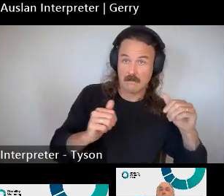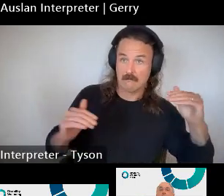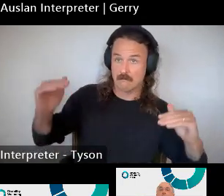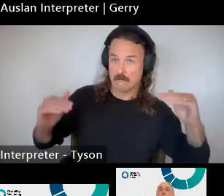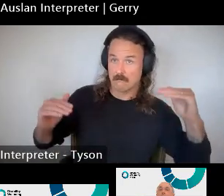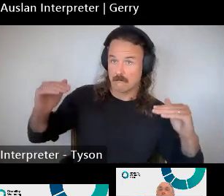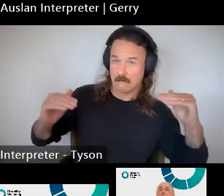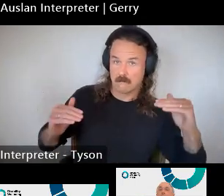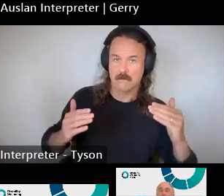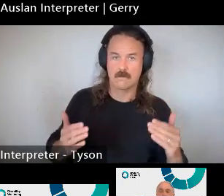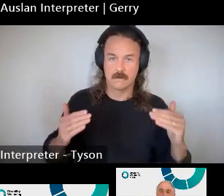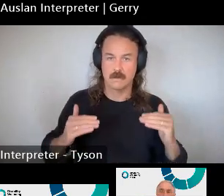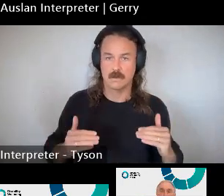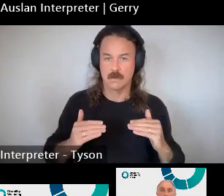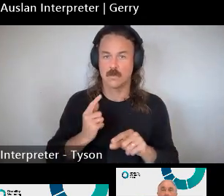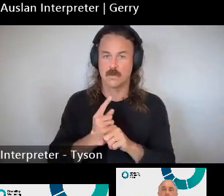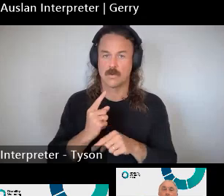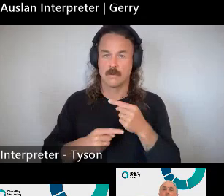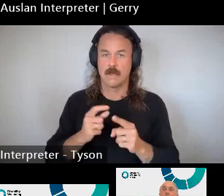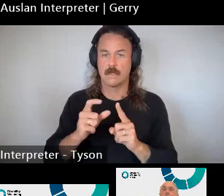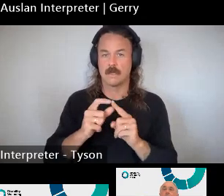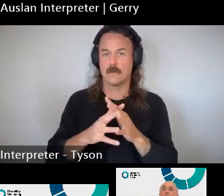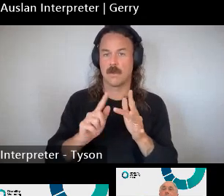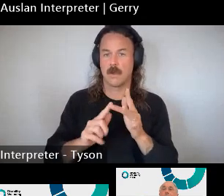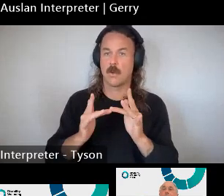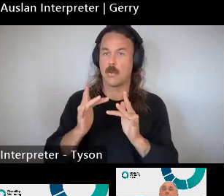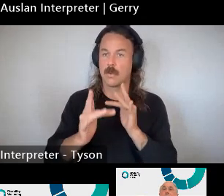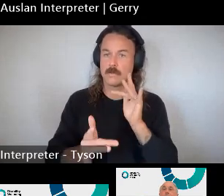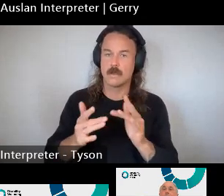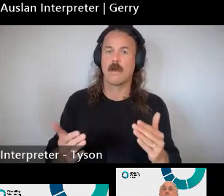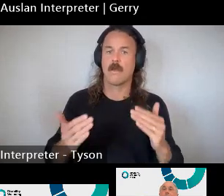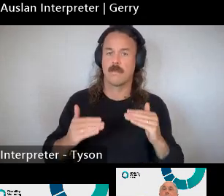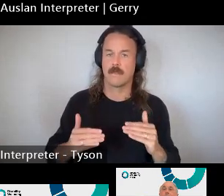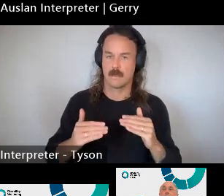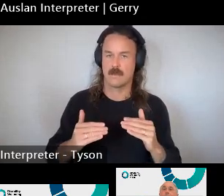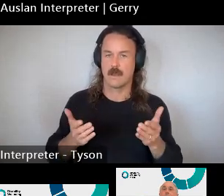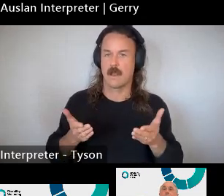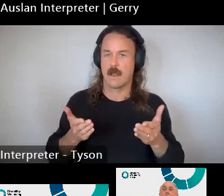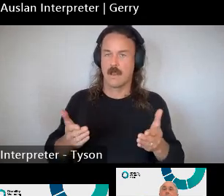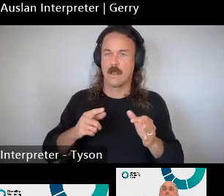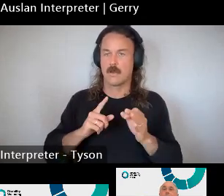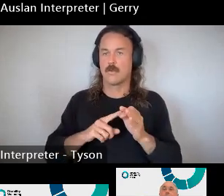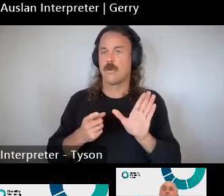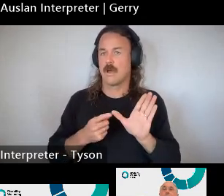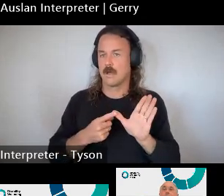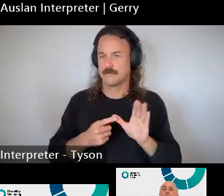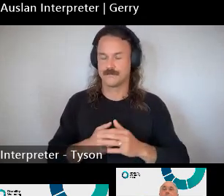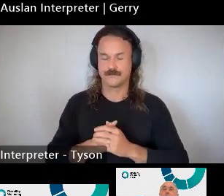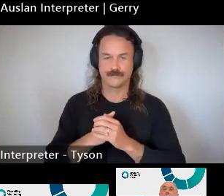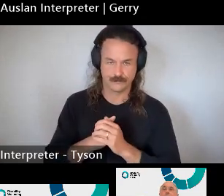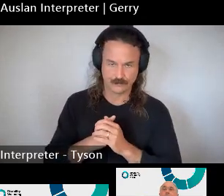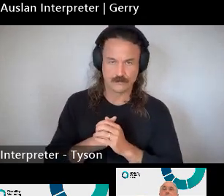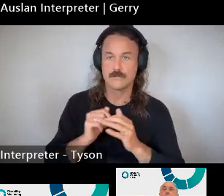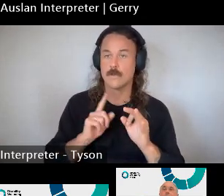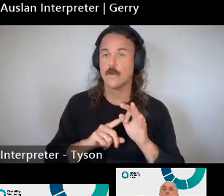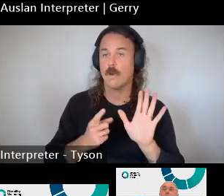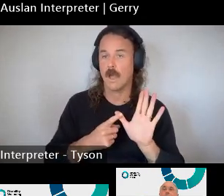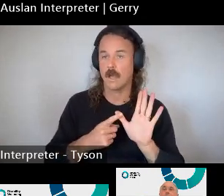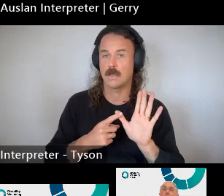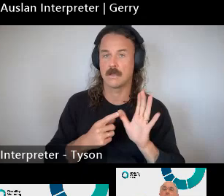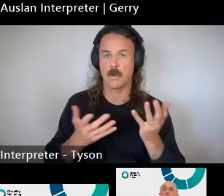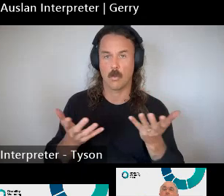I'll also remind you is that they'll then have a Q&A session. So the Q&A button should be at the top of